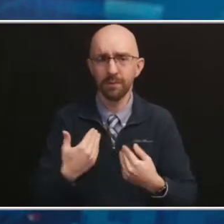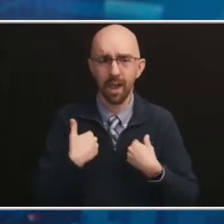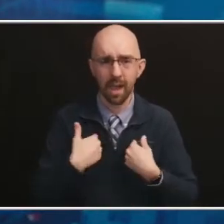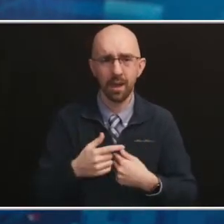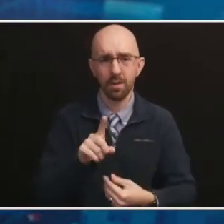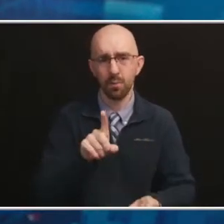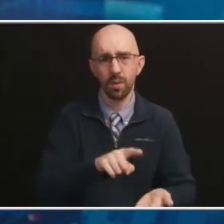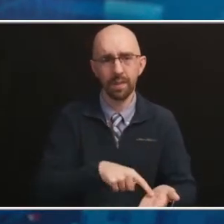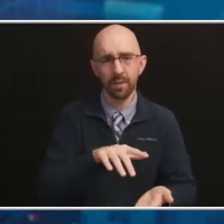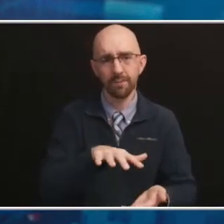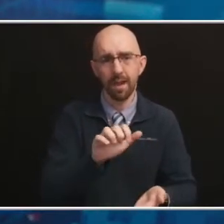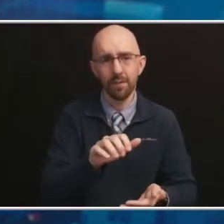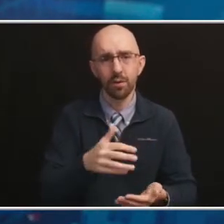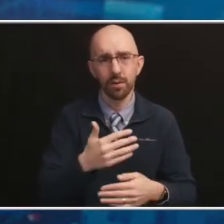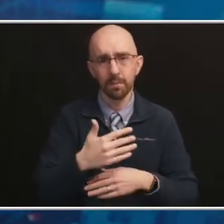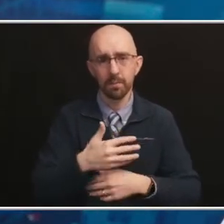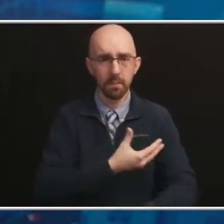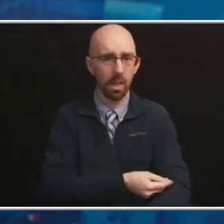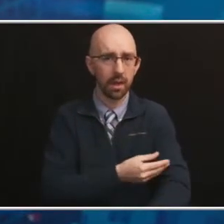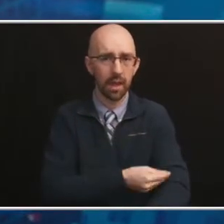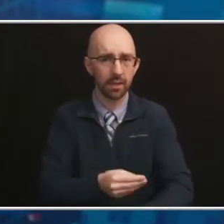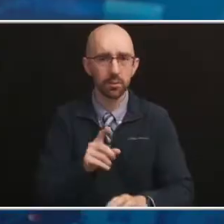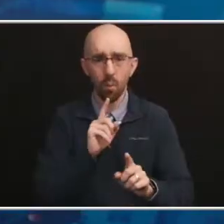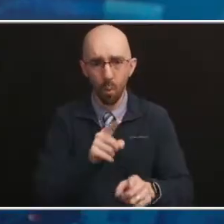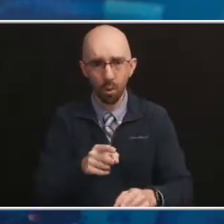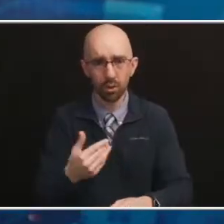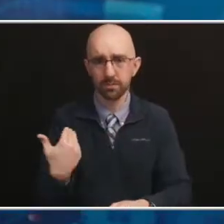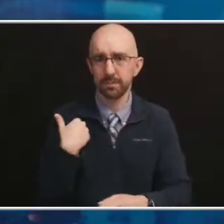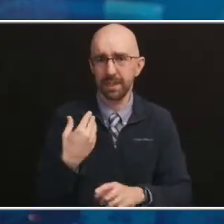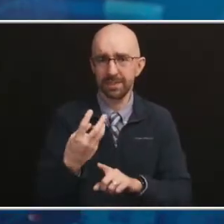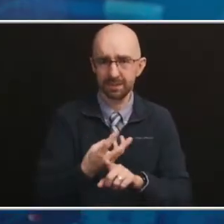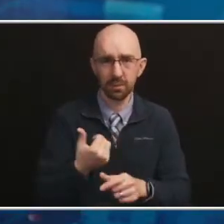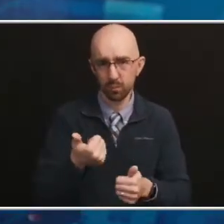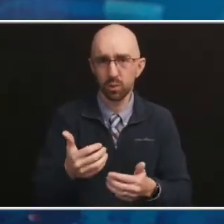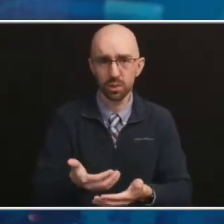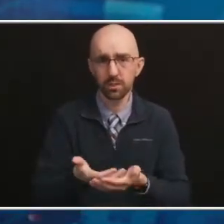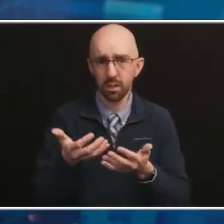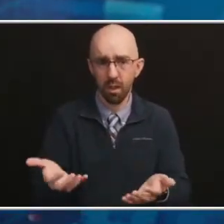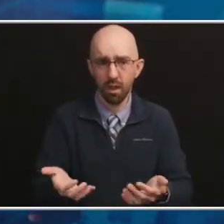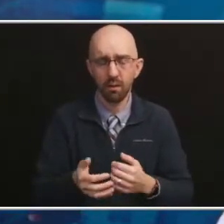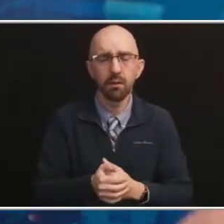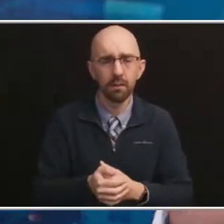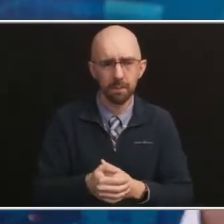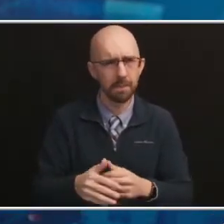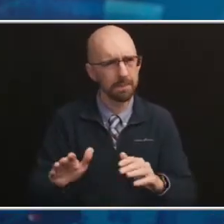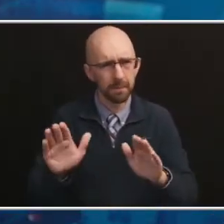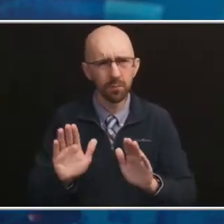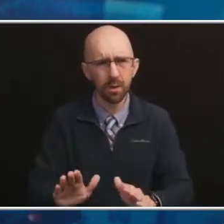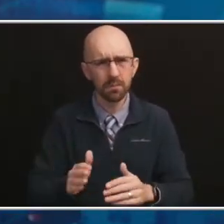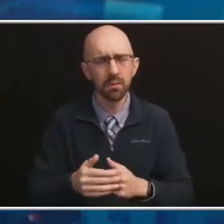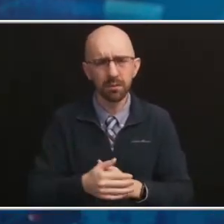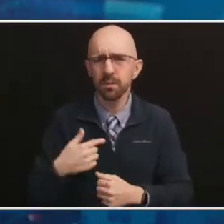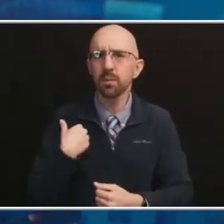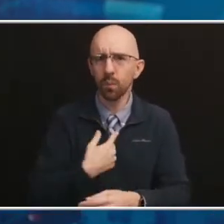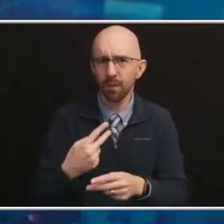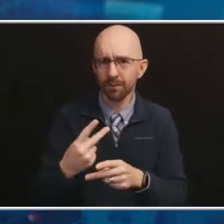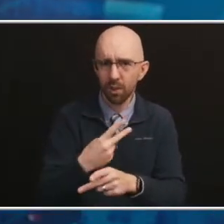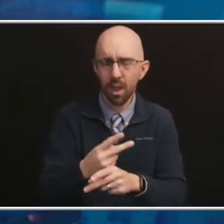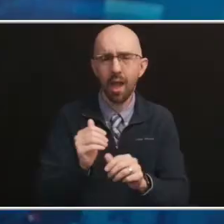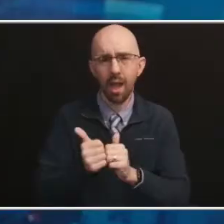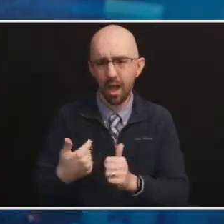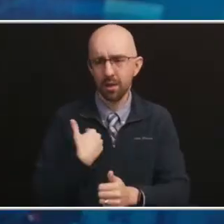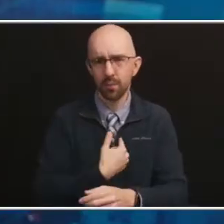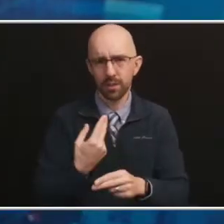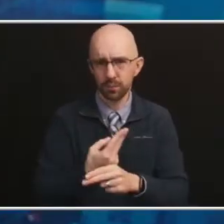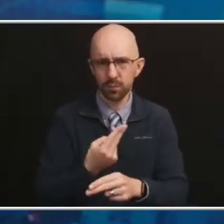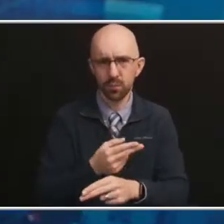tests ordered over the last 6 months, which is a lot. That's incredible. Yeah, so we're figuring out how do we use these optimally.